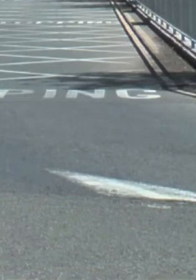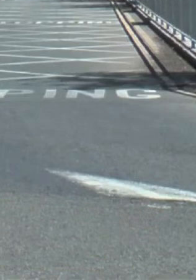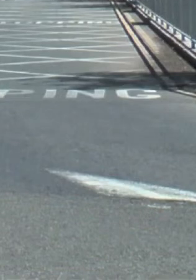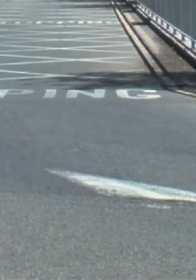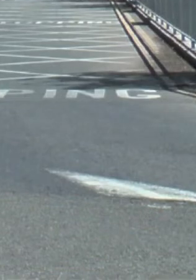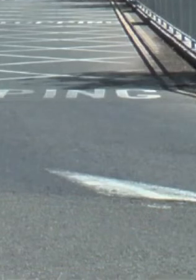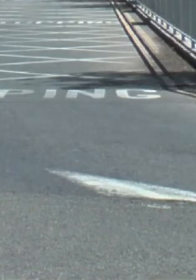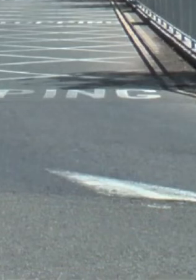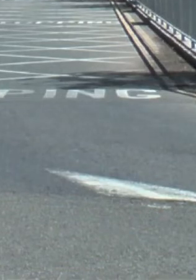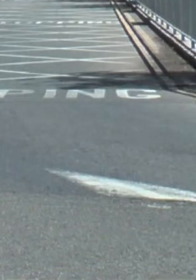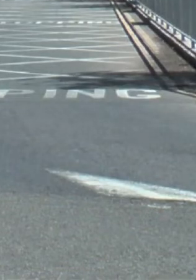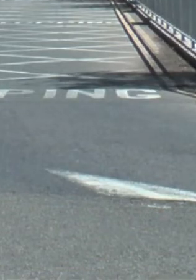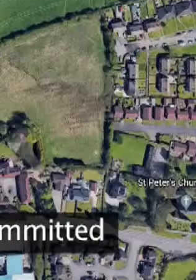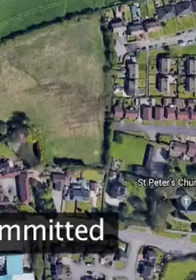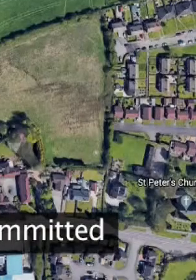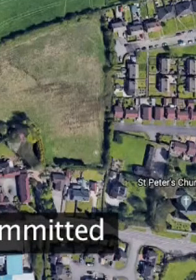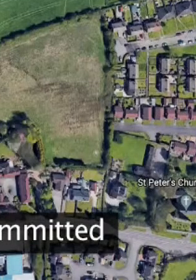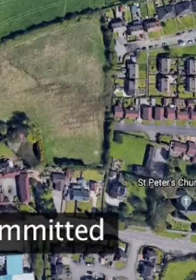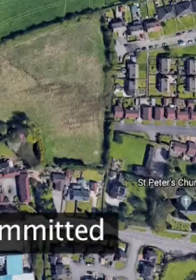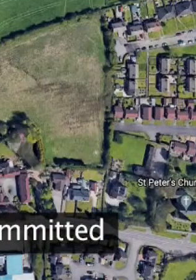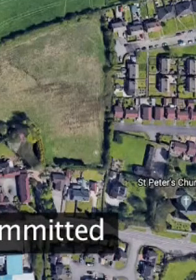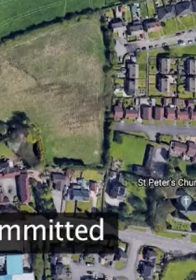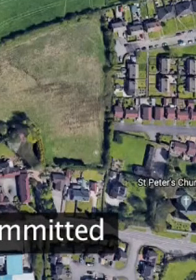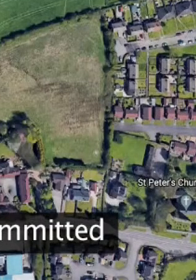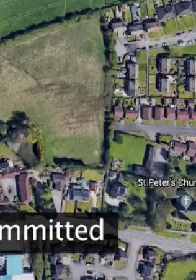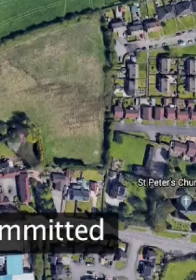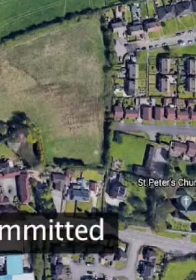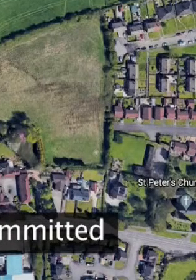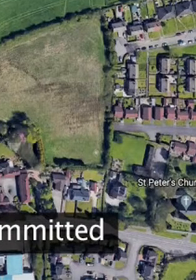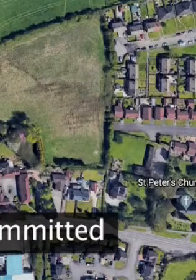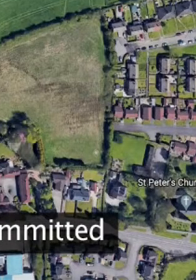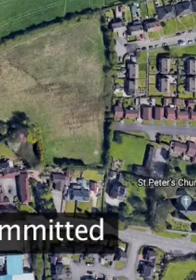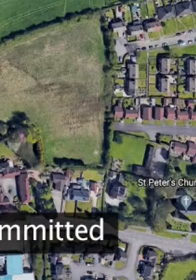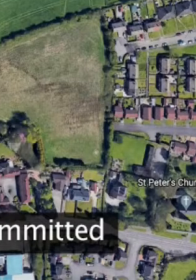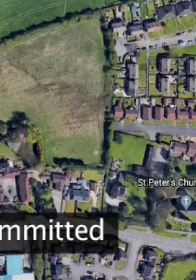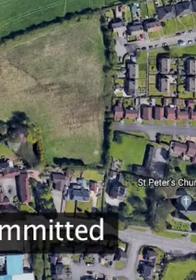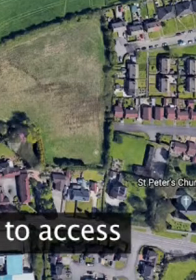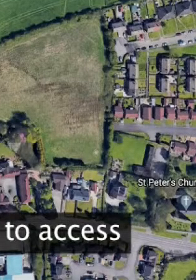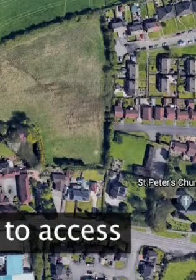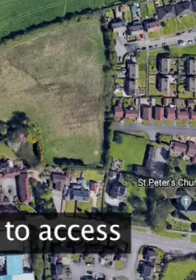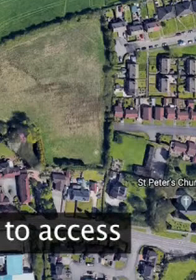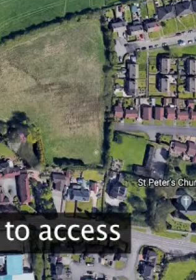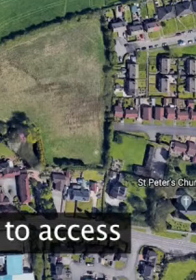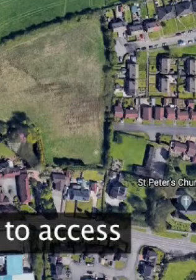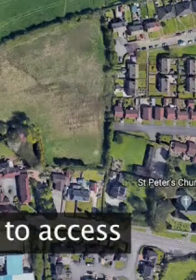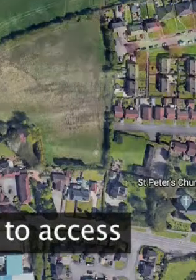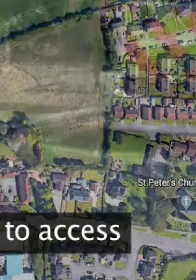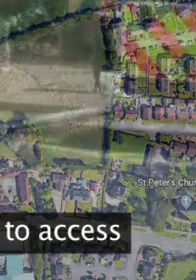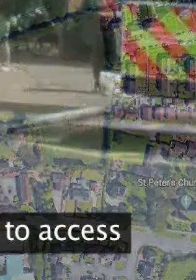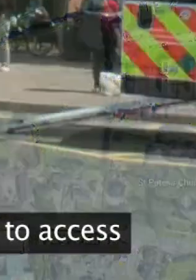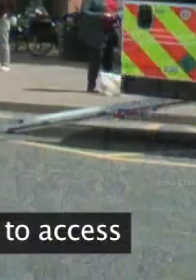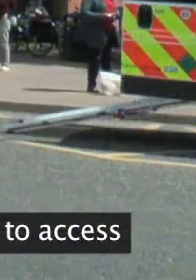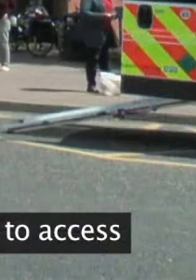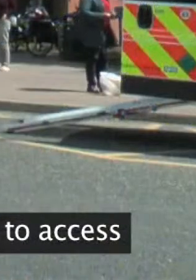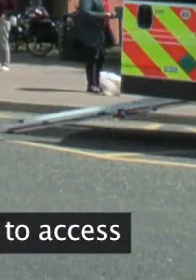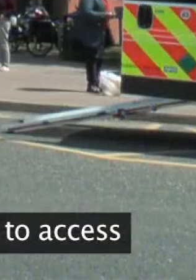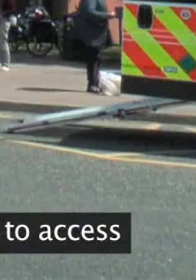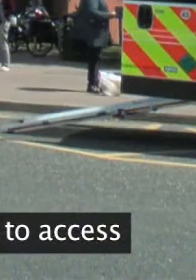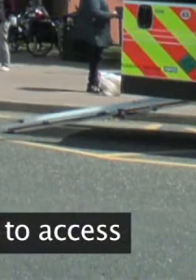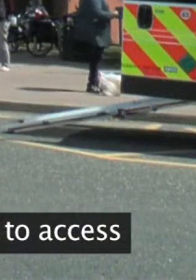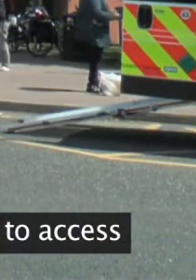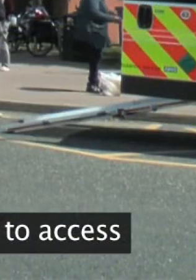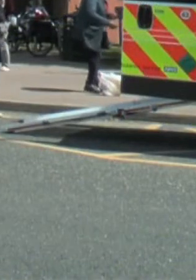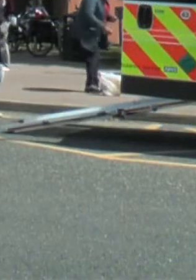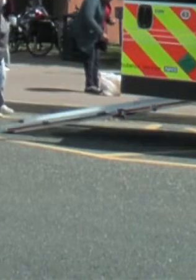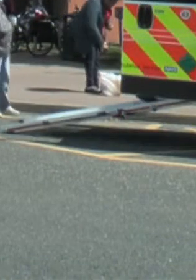a figure that is rising annually. Linking up with our health partners across the region, we're committed to ensuring that we do our very best to encourage these